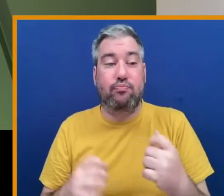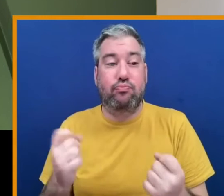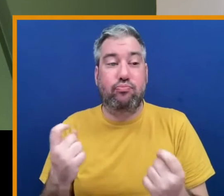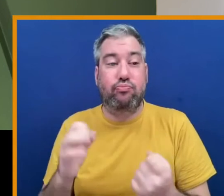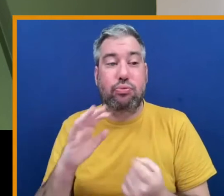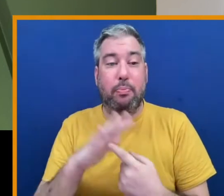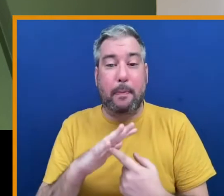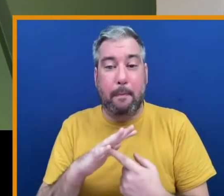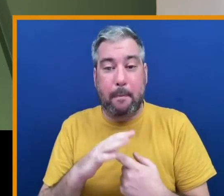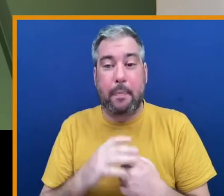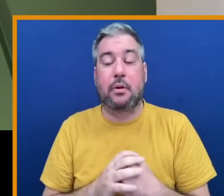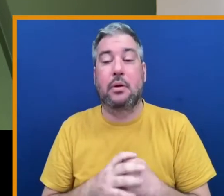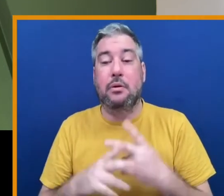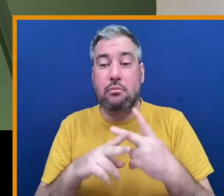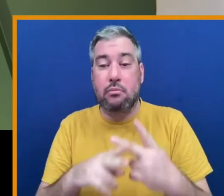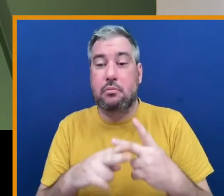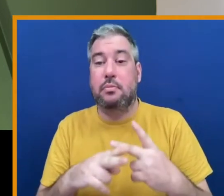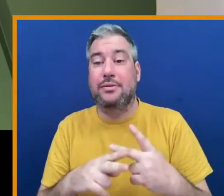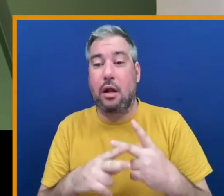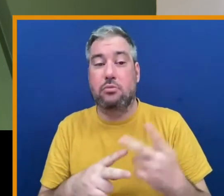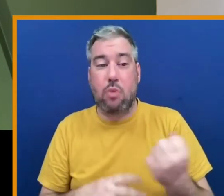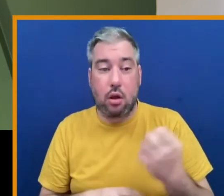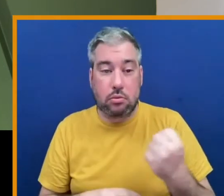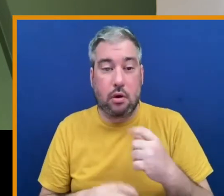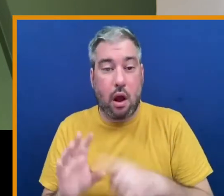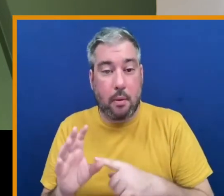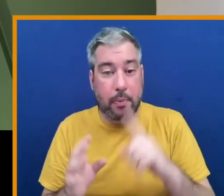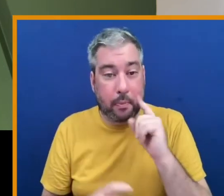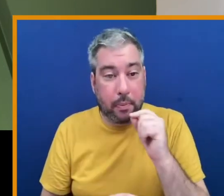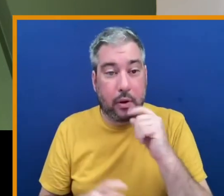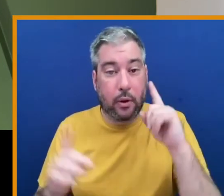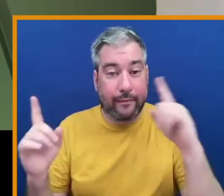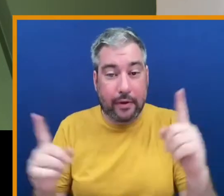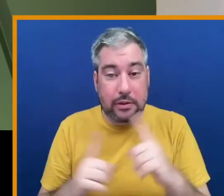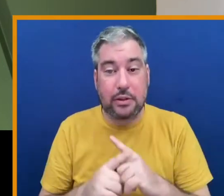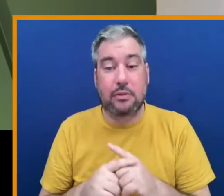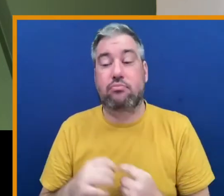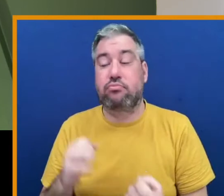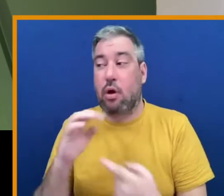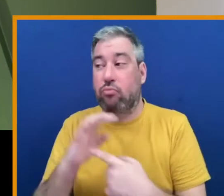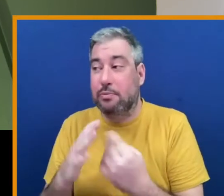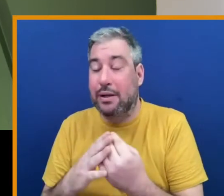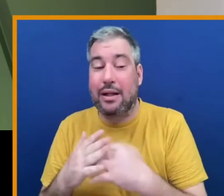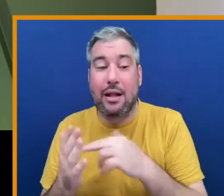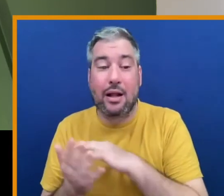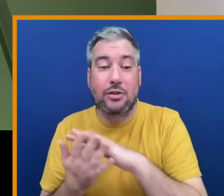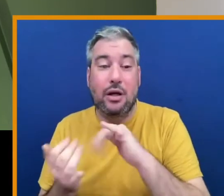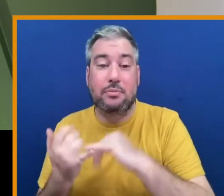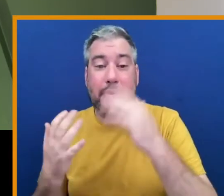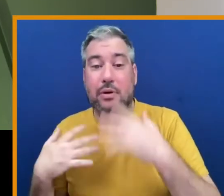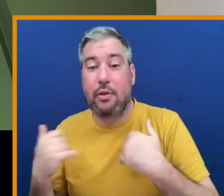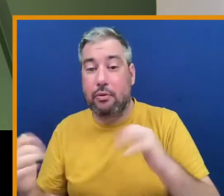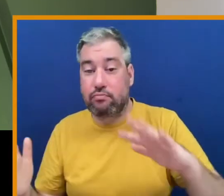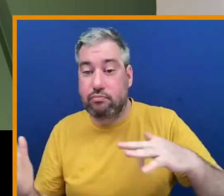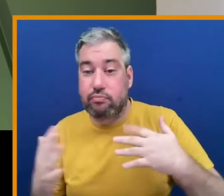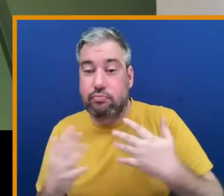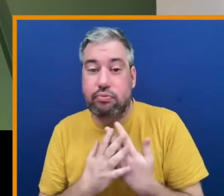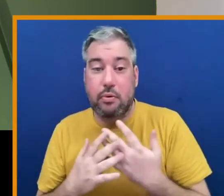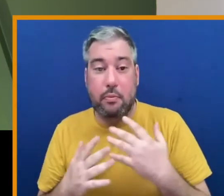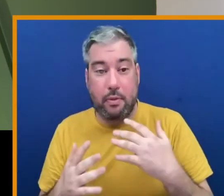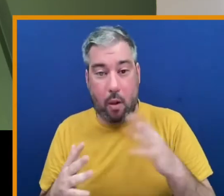that since we left government, and especially in recent times, has been rolled back. Some of those things have been scrapped altogether by this government that has